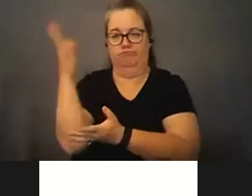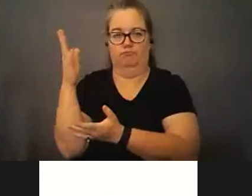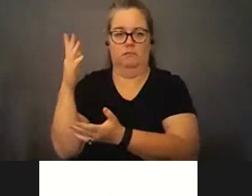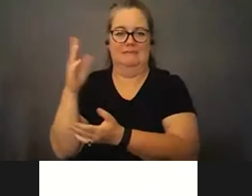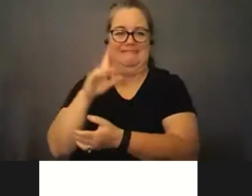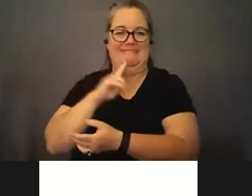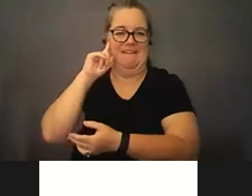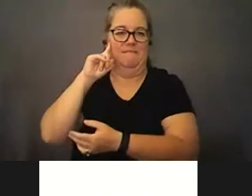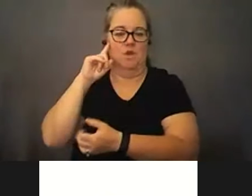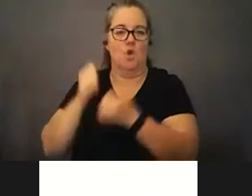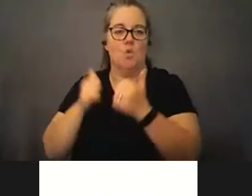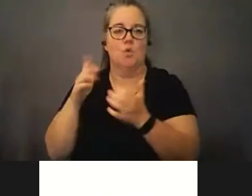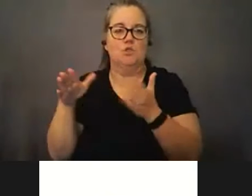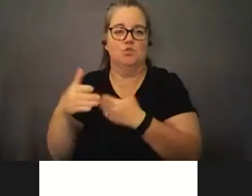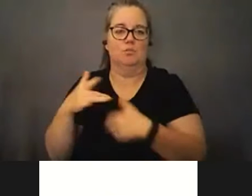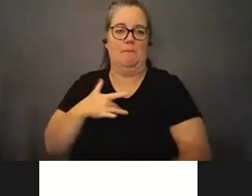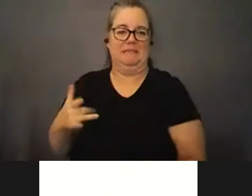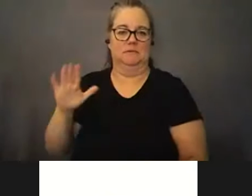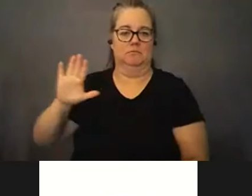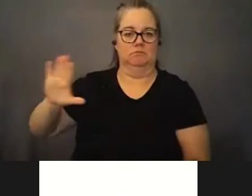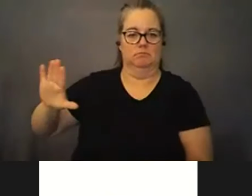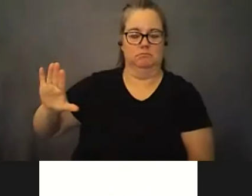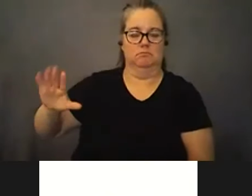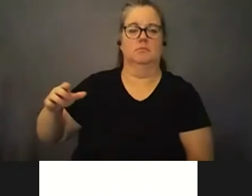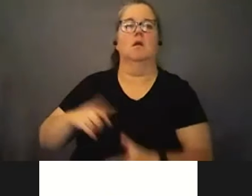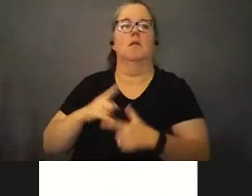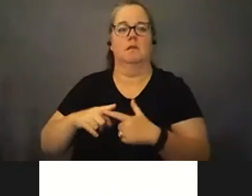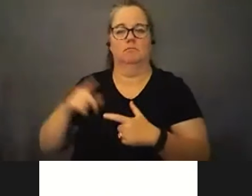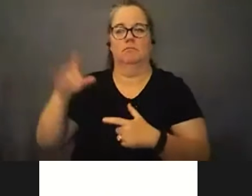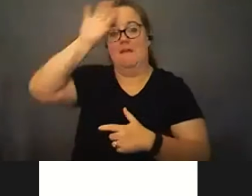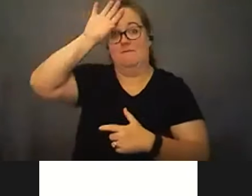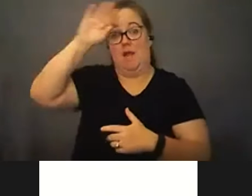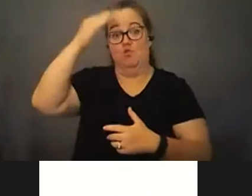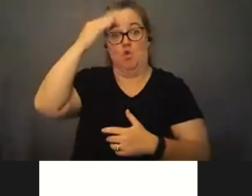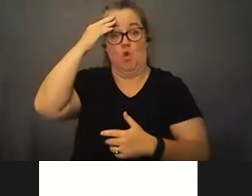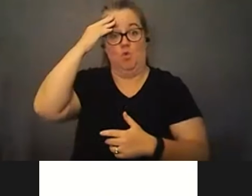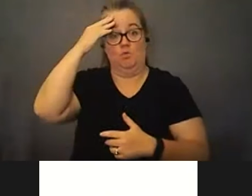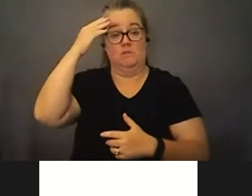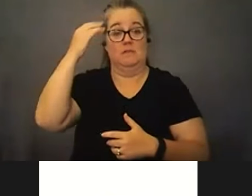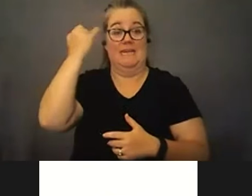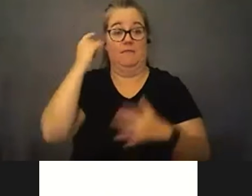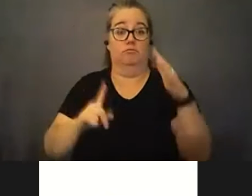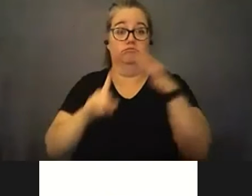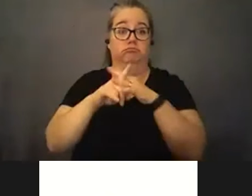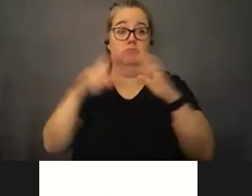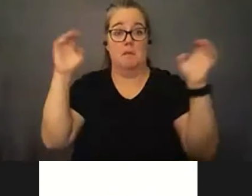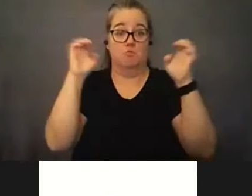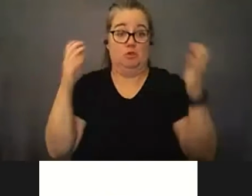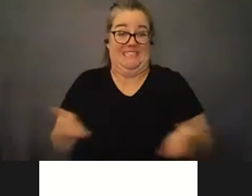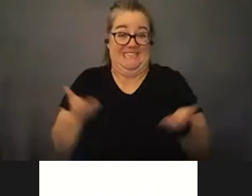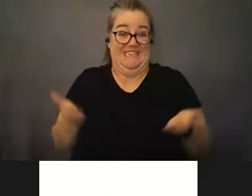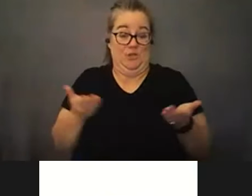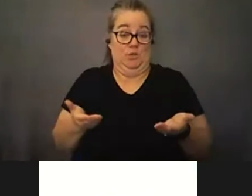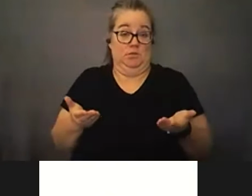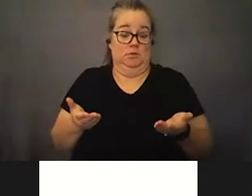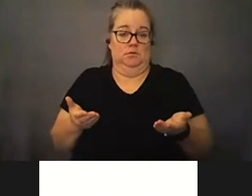which bedroom she's in. And so then they know if there's a fire or an emergency here that, you know,